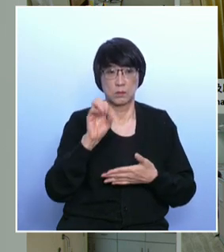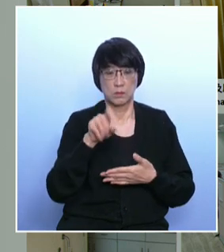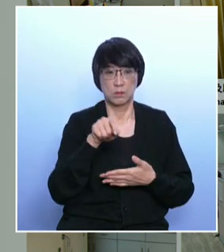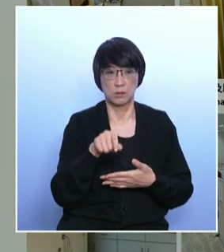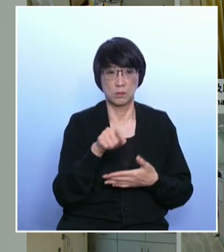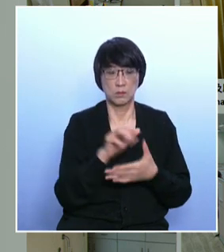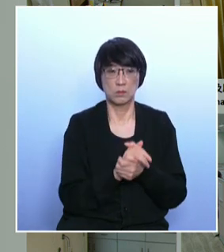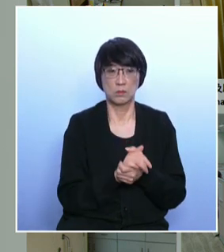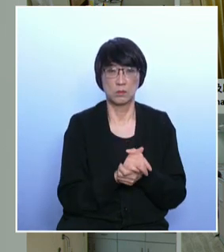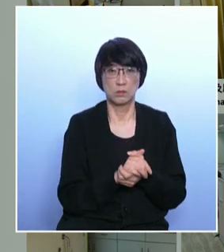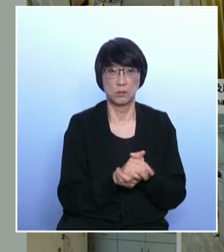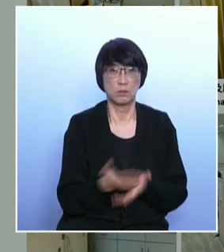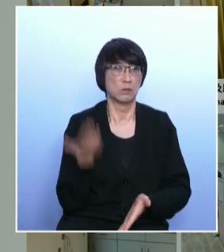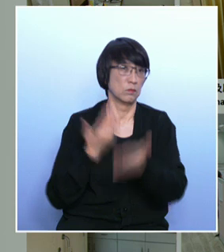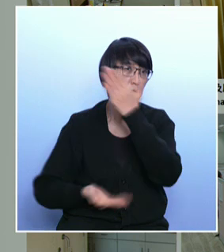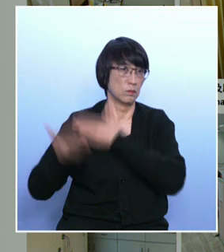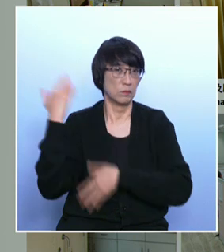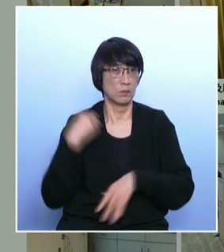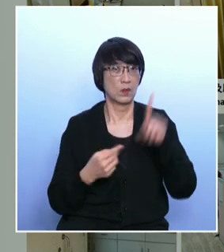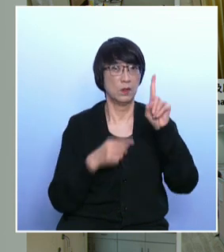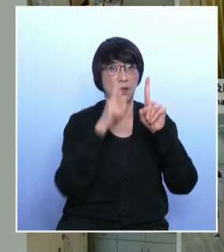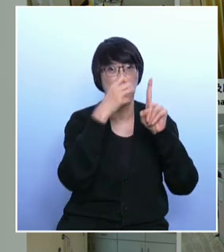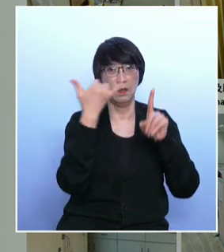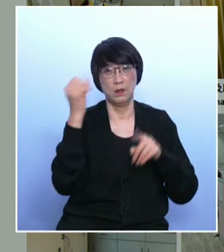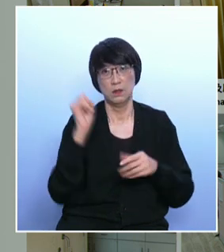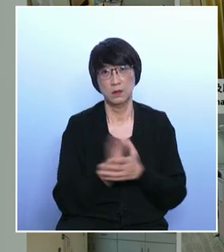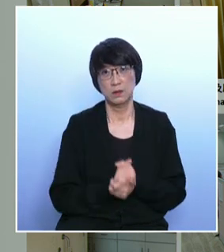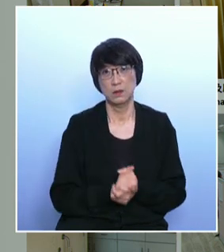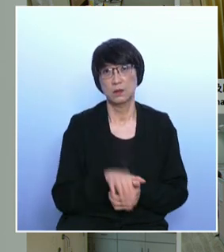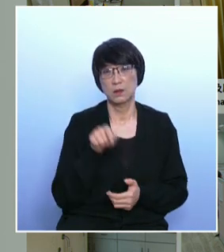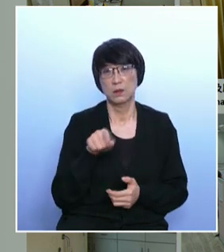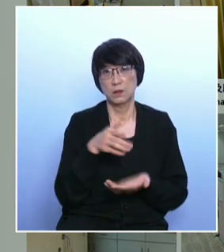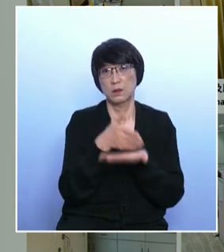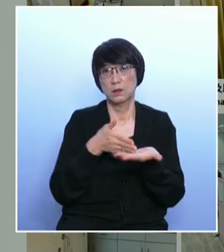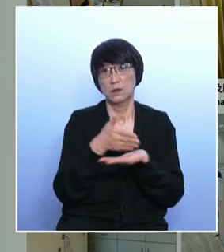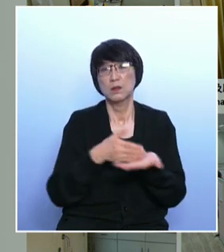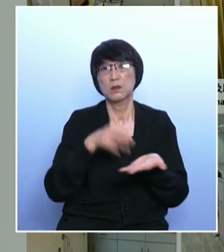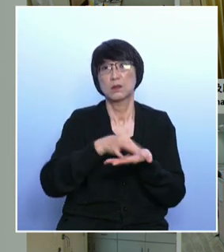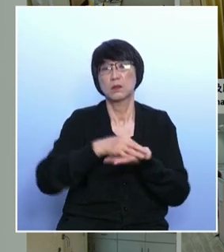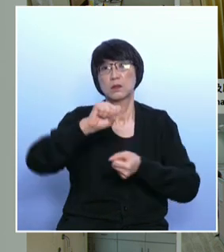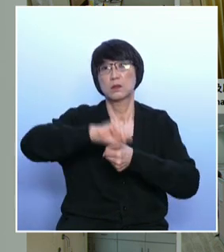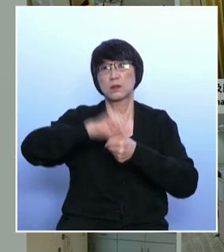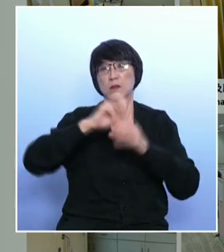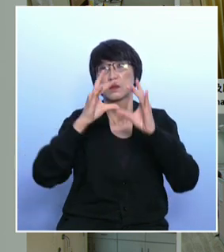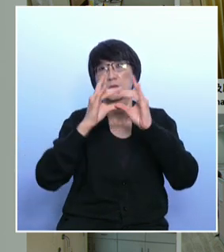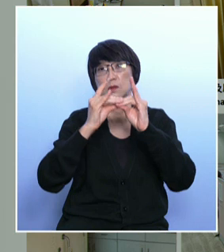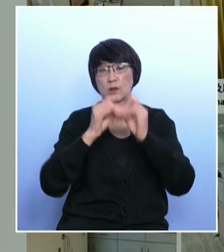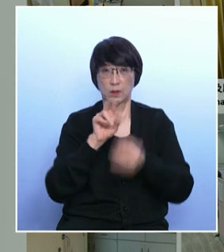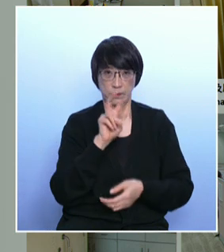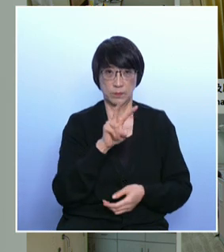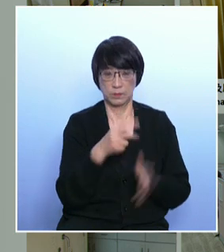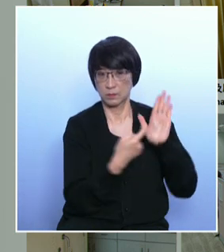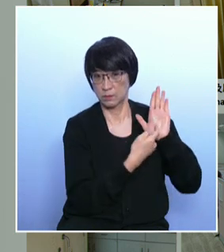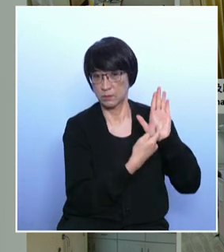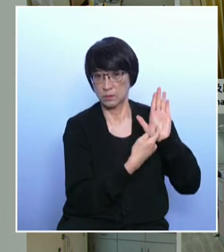At present, these medical students are residing in Patrick Manson residences. This residence was built in